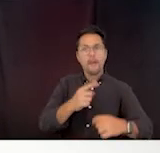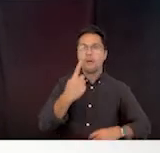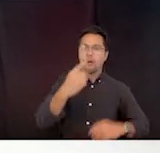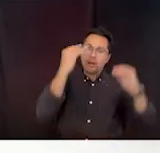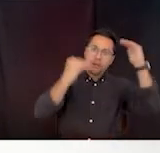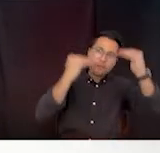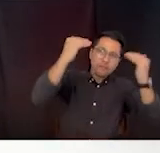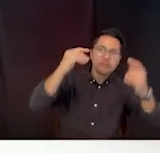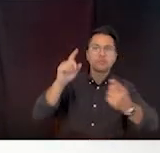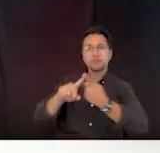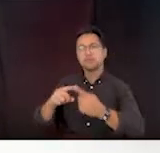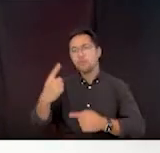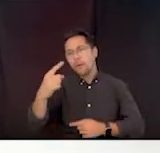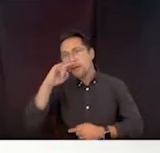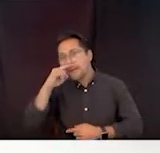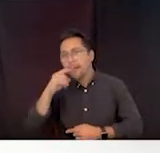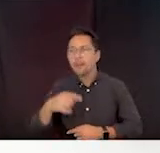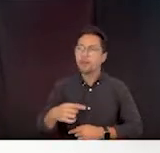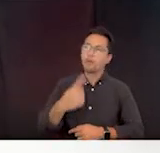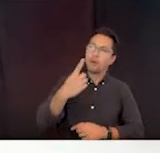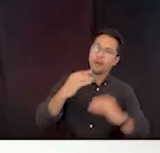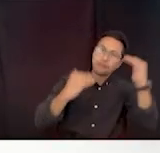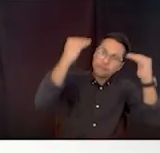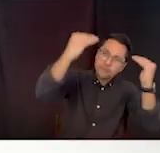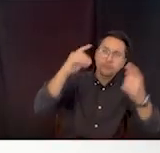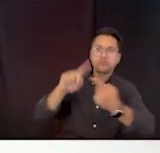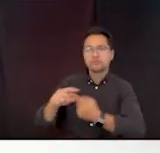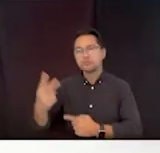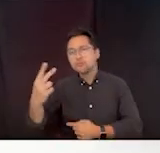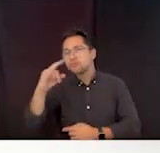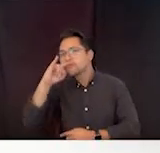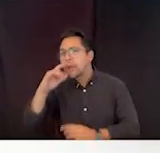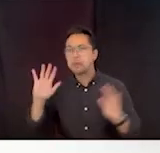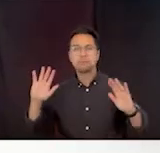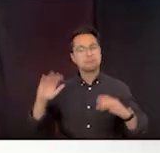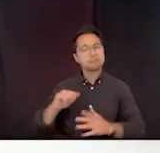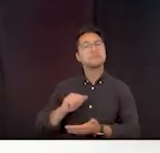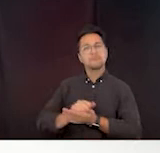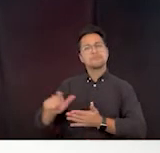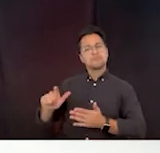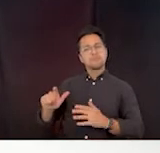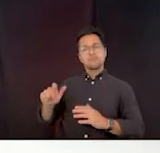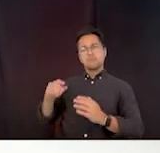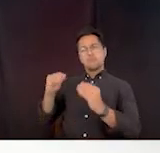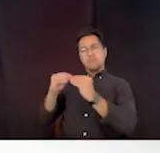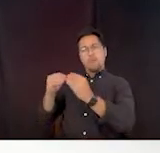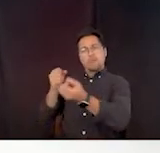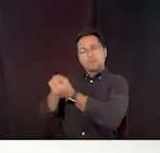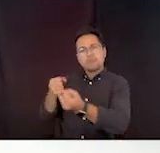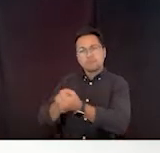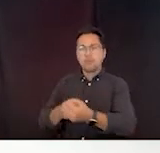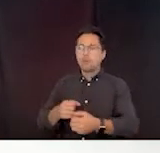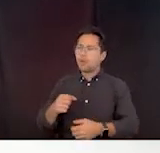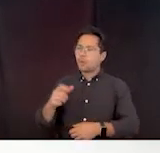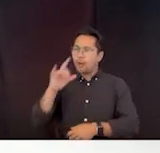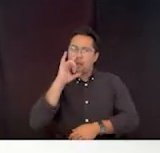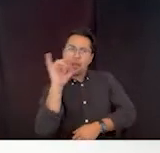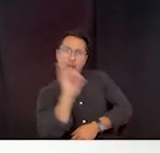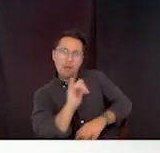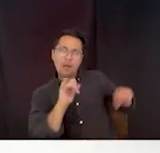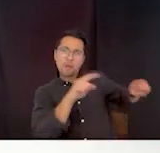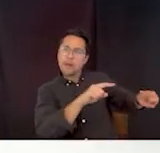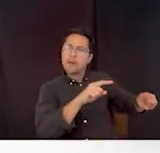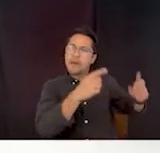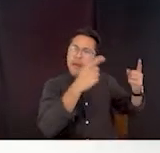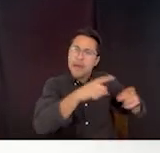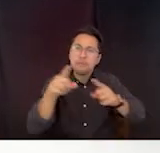2 kids. So we can provide a higher level of support than other people can. And we're just doing things that look like would happen at a normal preschool, but we're working on